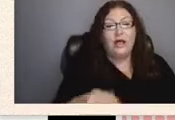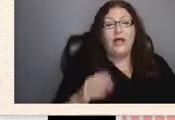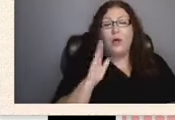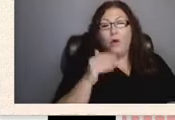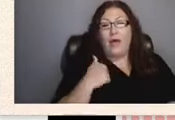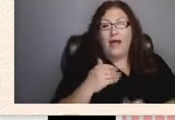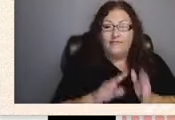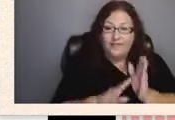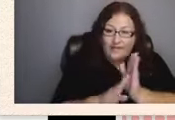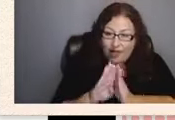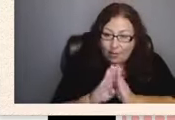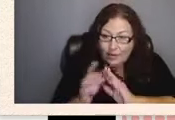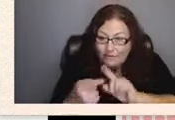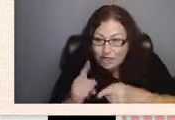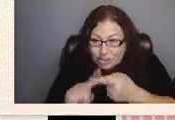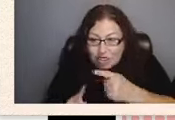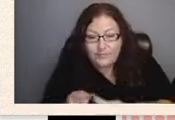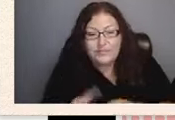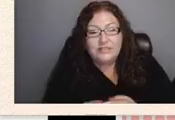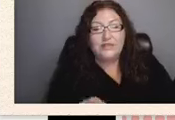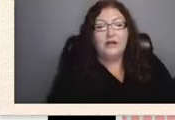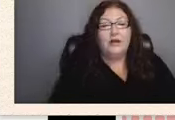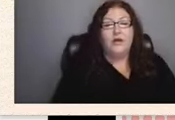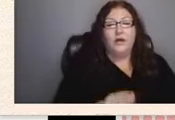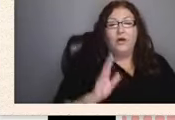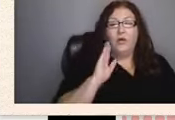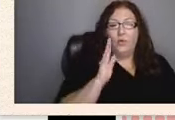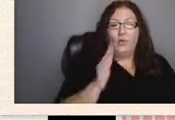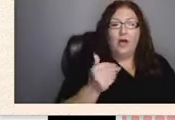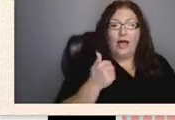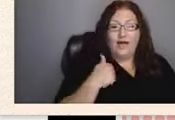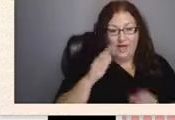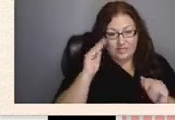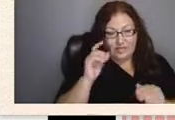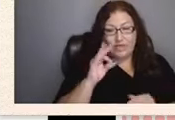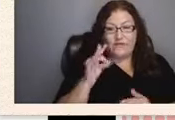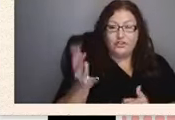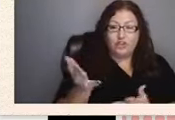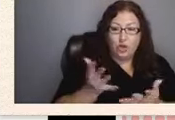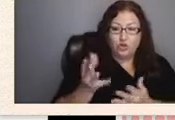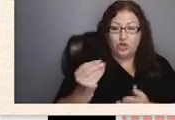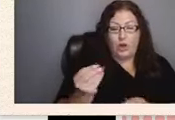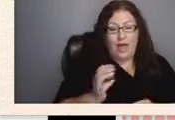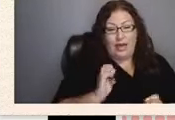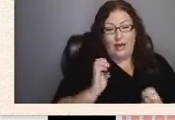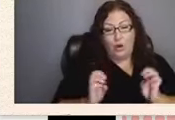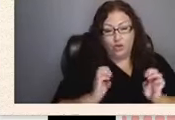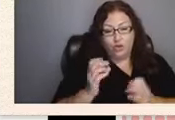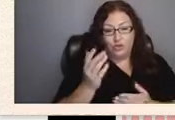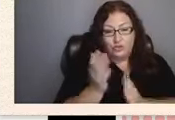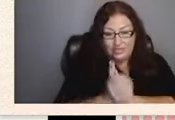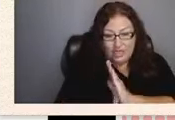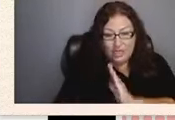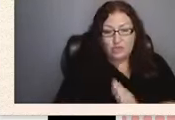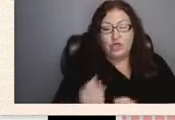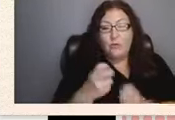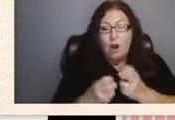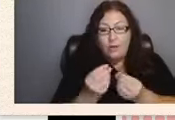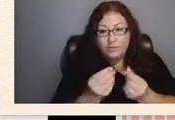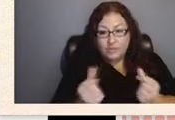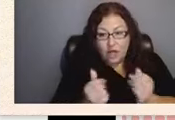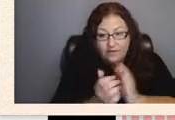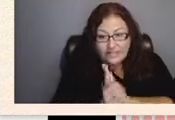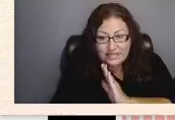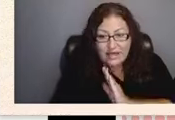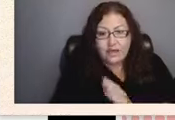new friendships. They'll have expectations of social emotional skills, problem solving skills. And